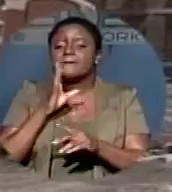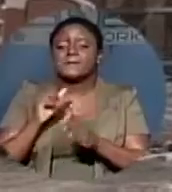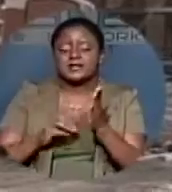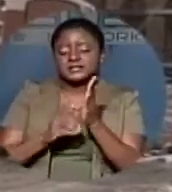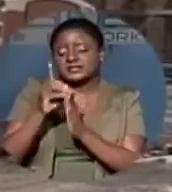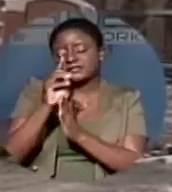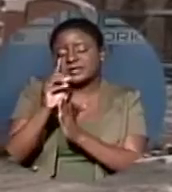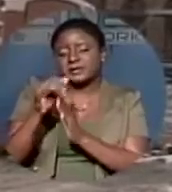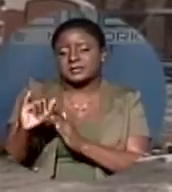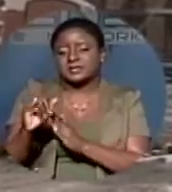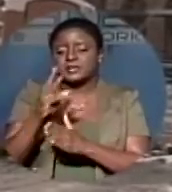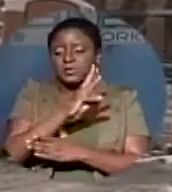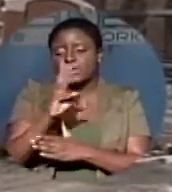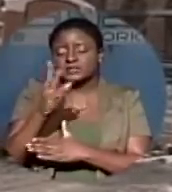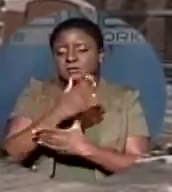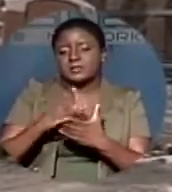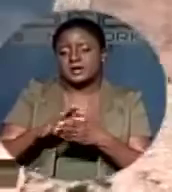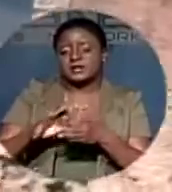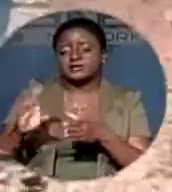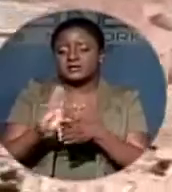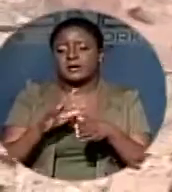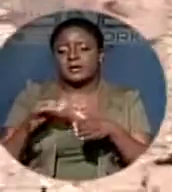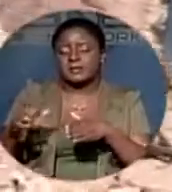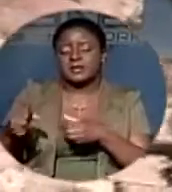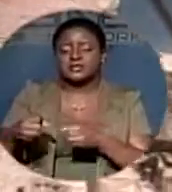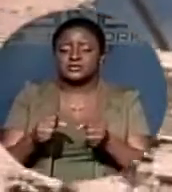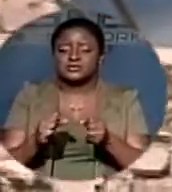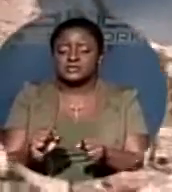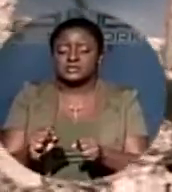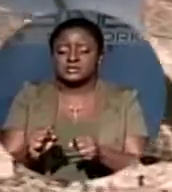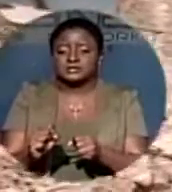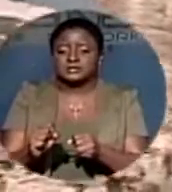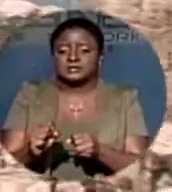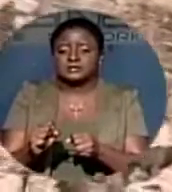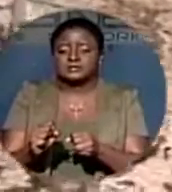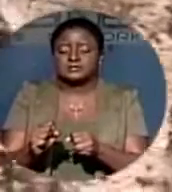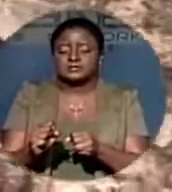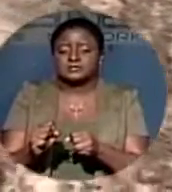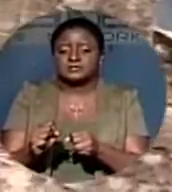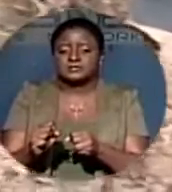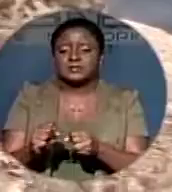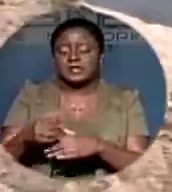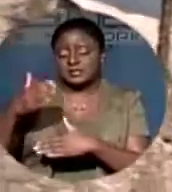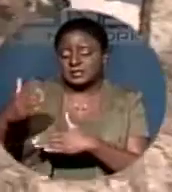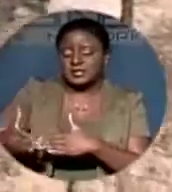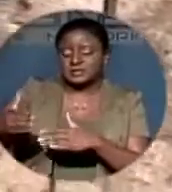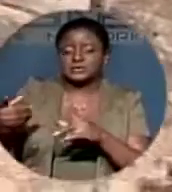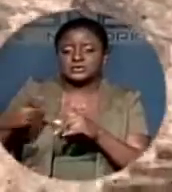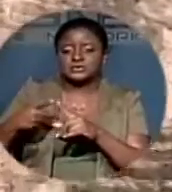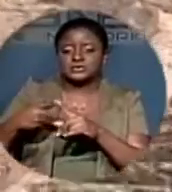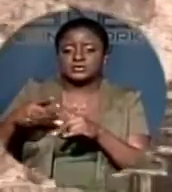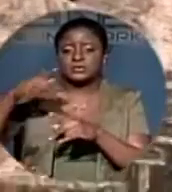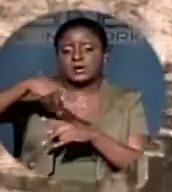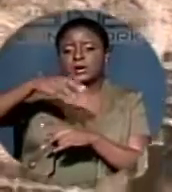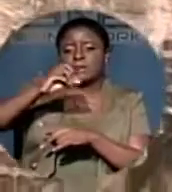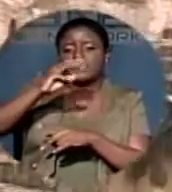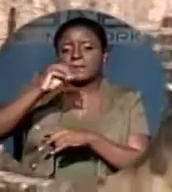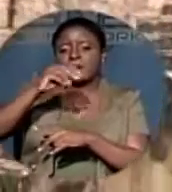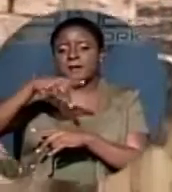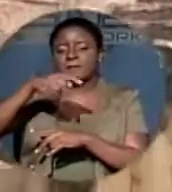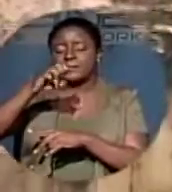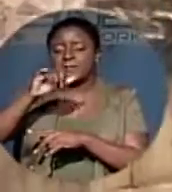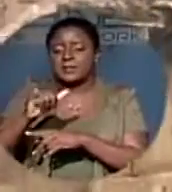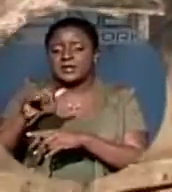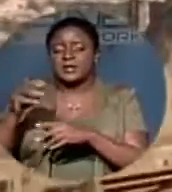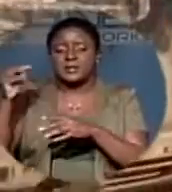that cruise passengers in particular will benefit from. This after the world-famous Pompeii Museum and adjacent properties were severely damaged during a fire